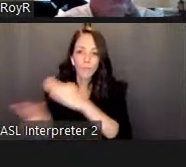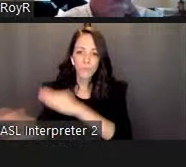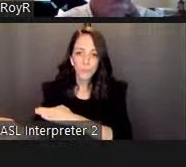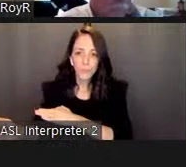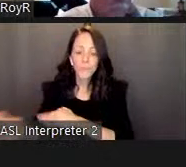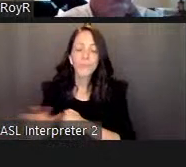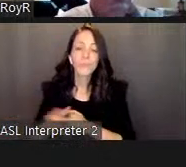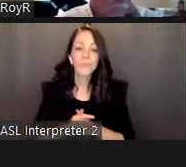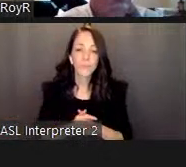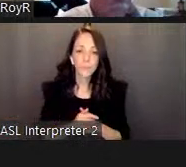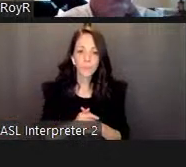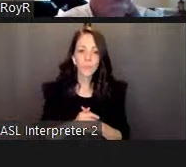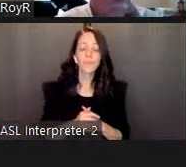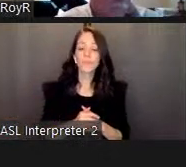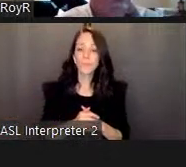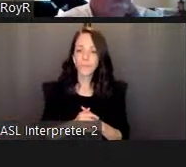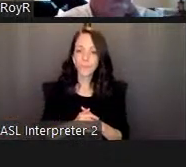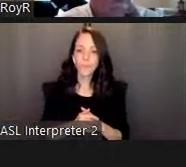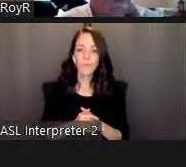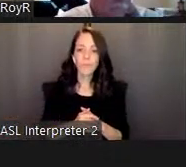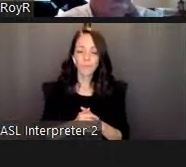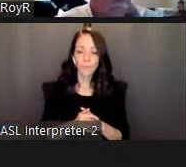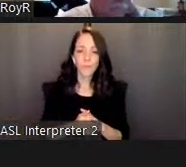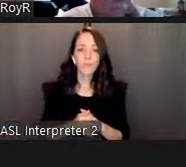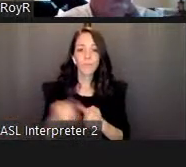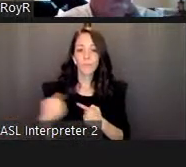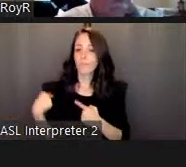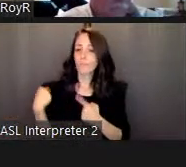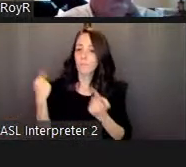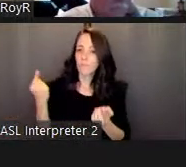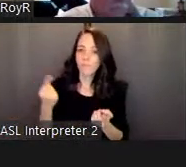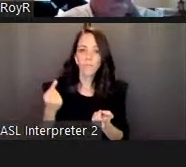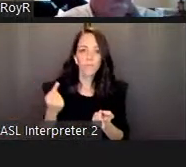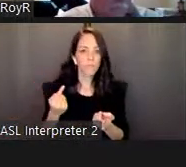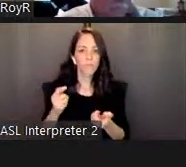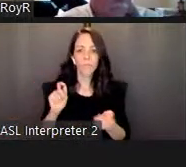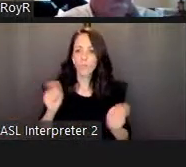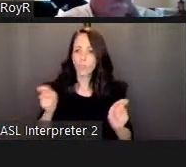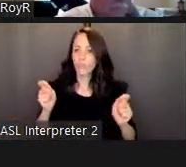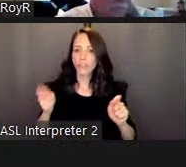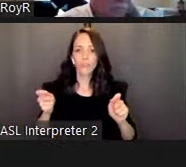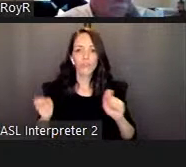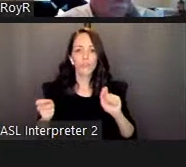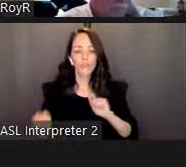and sometimes surprising ways, and this allows us to continue to be adaptable.